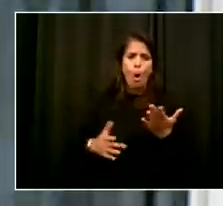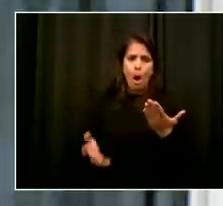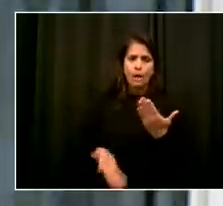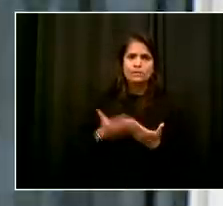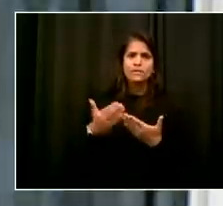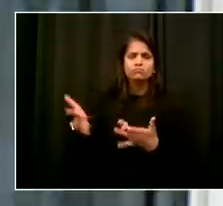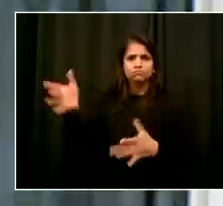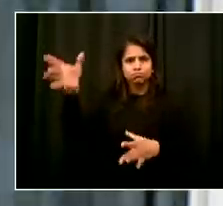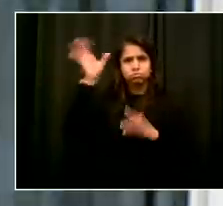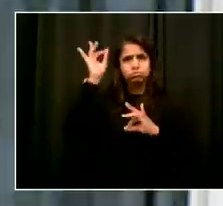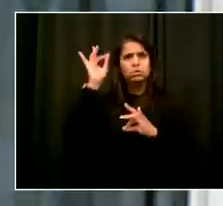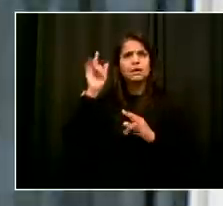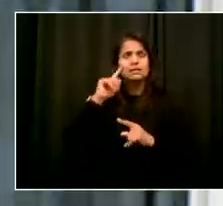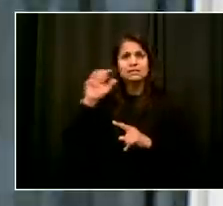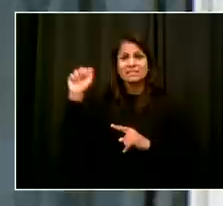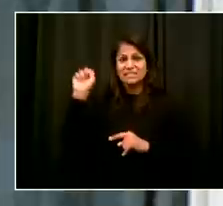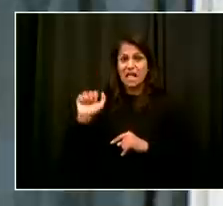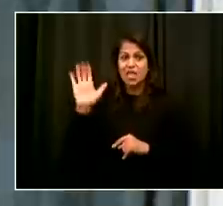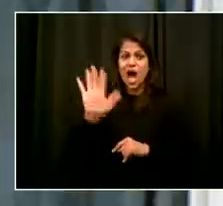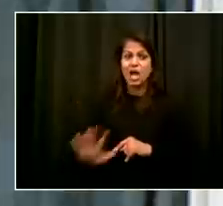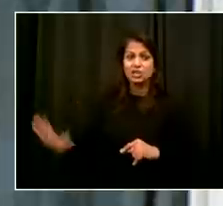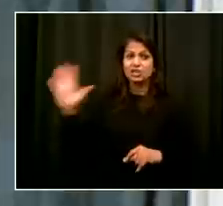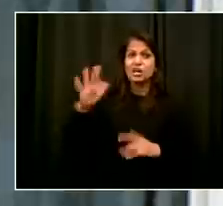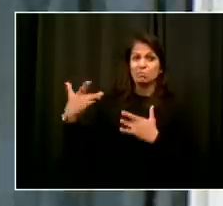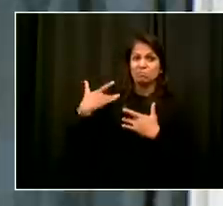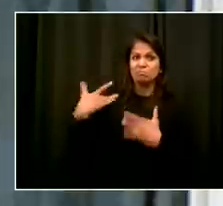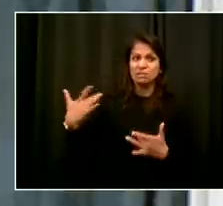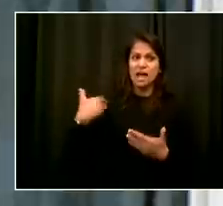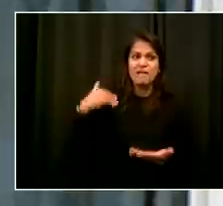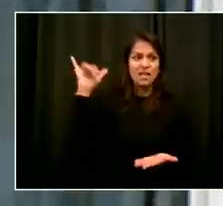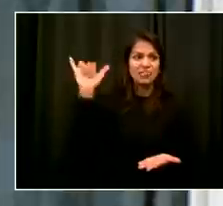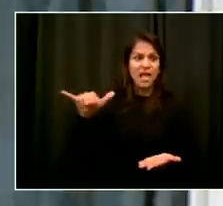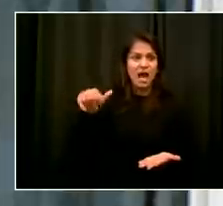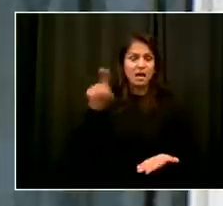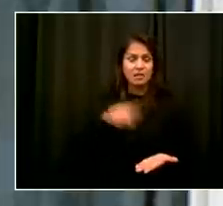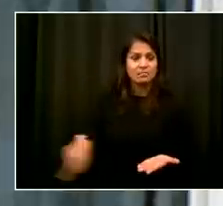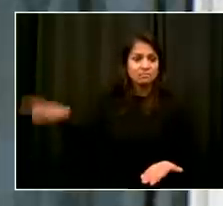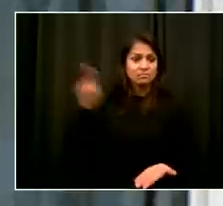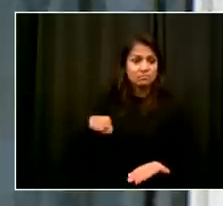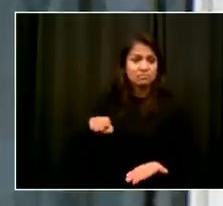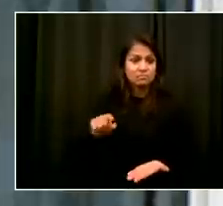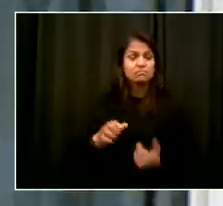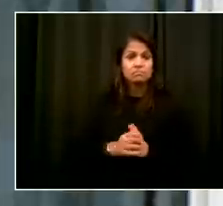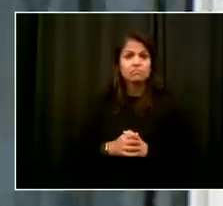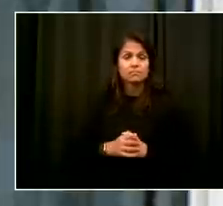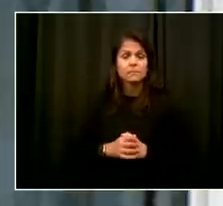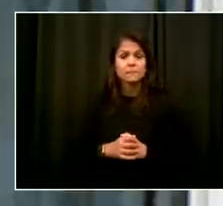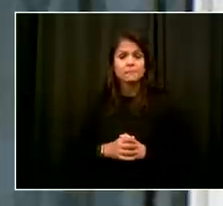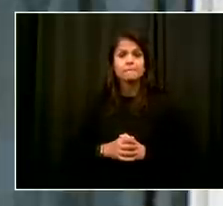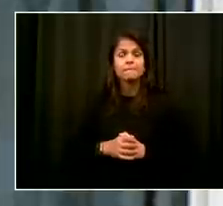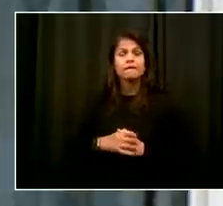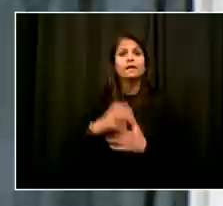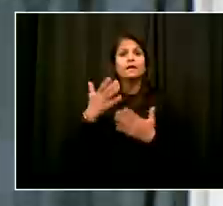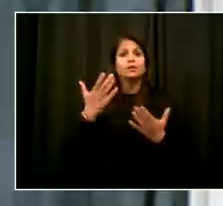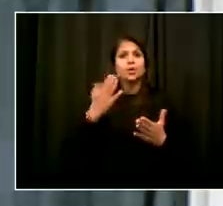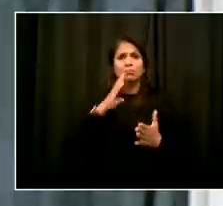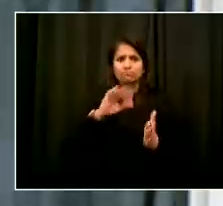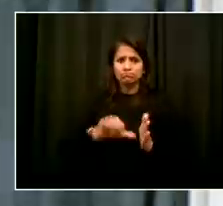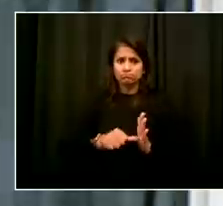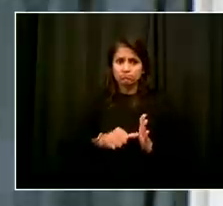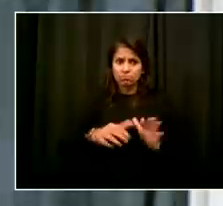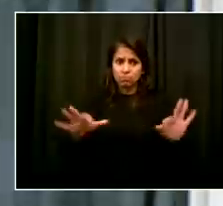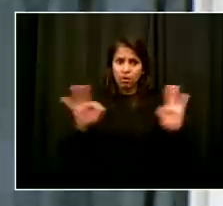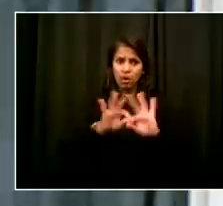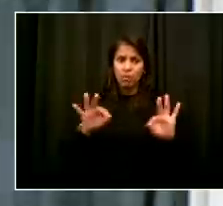to follow the precautions that we've been talking about. I'll just reiterate the ones that are the most important. Wearing your mask